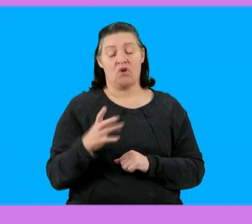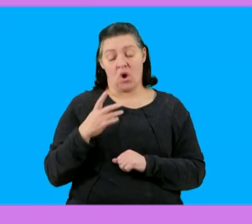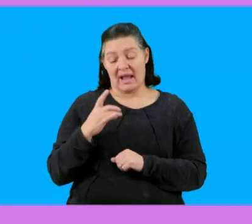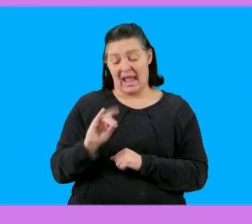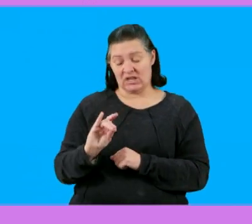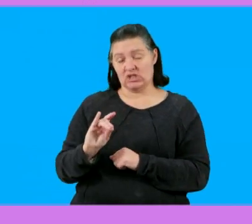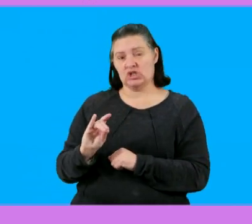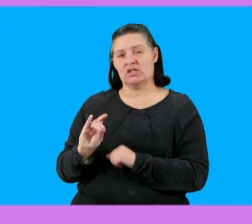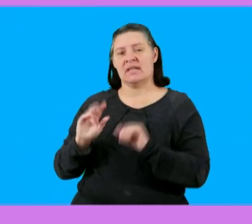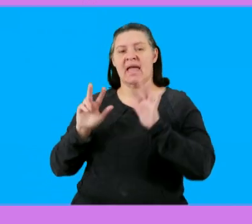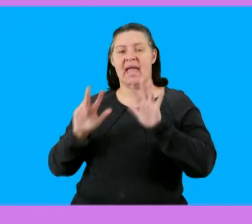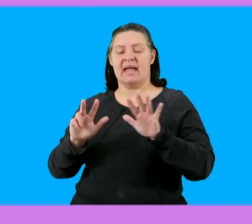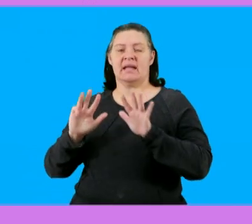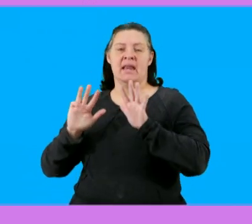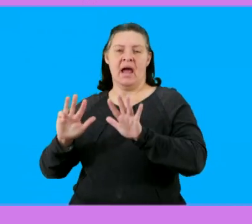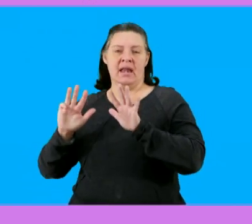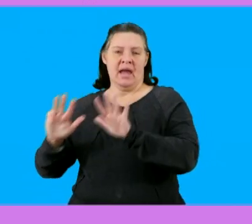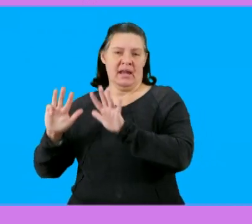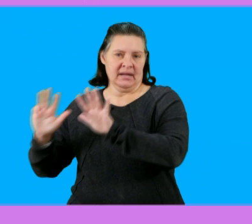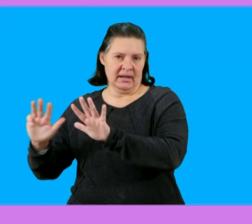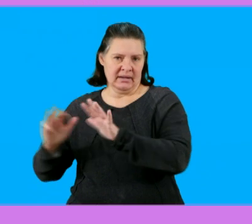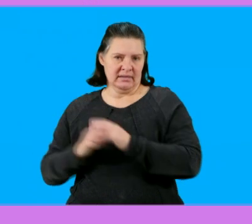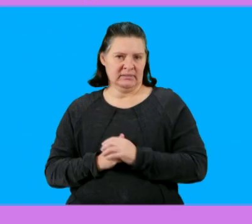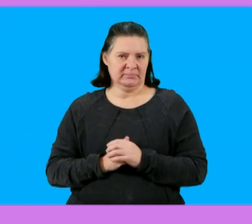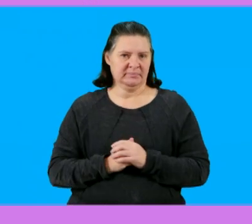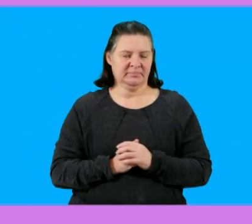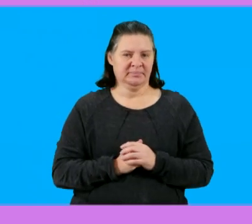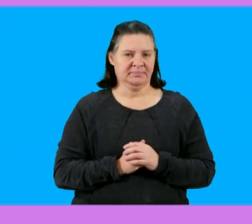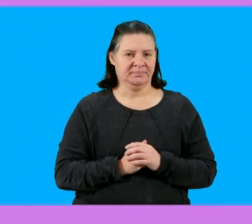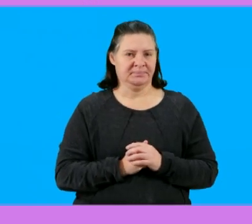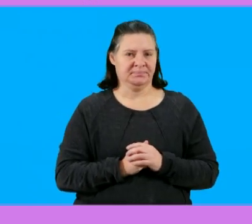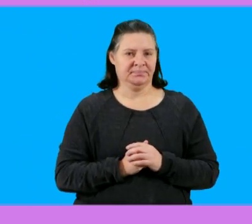of the cash price. What is the price here? It's